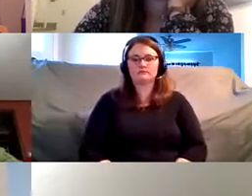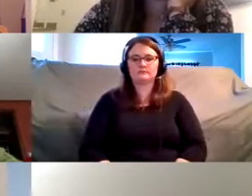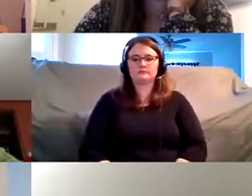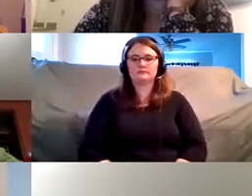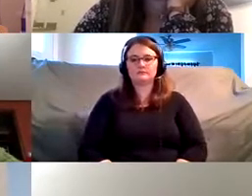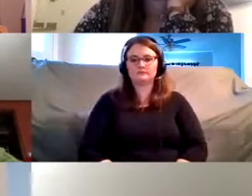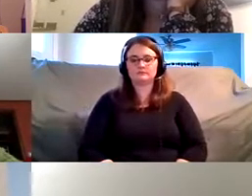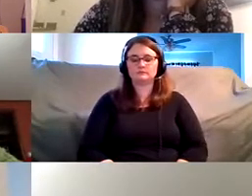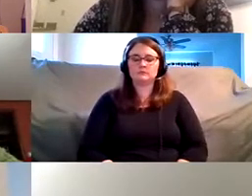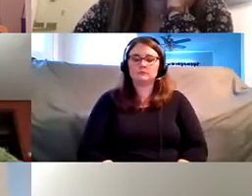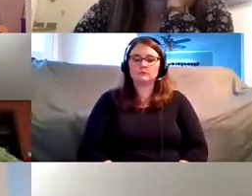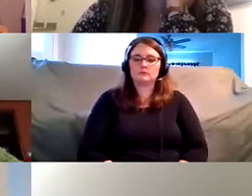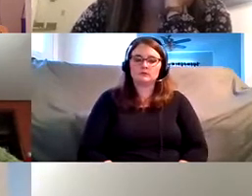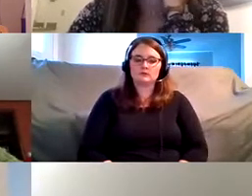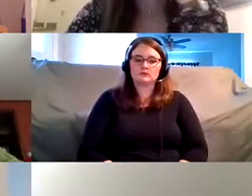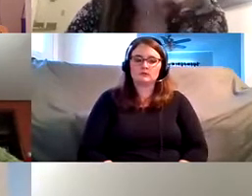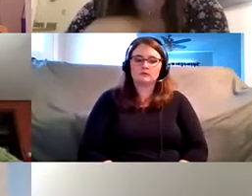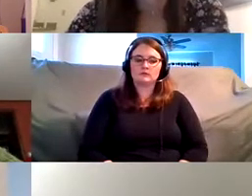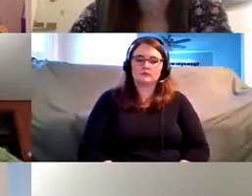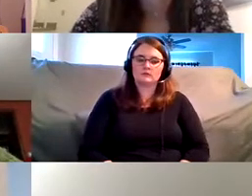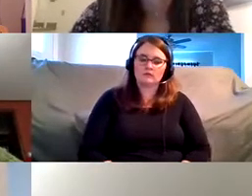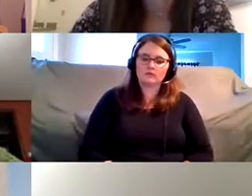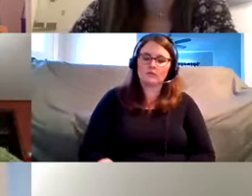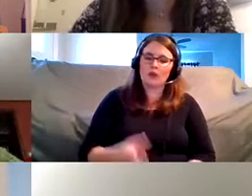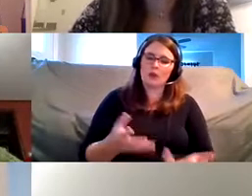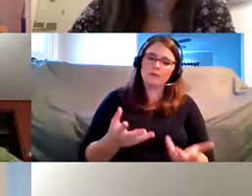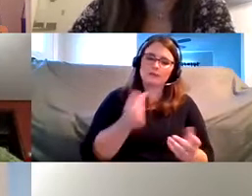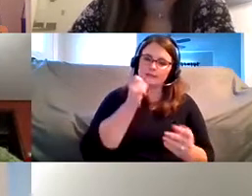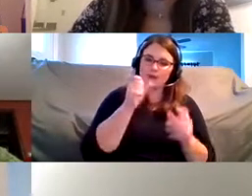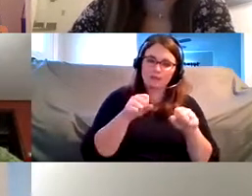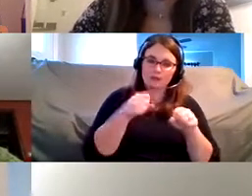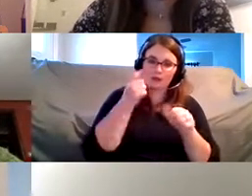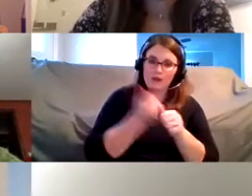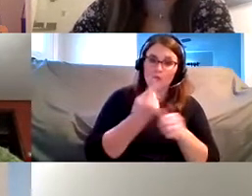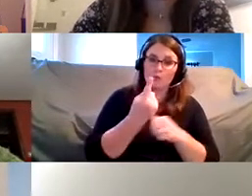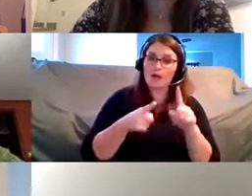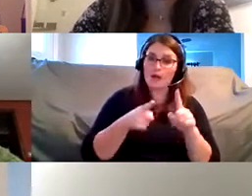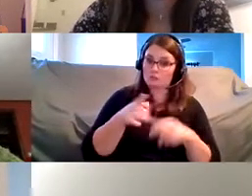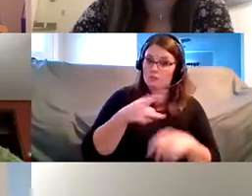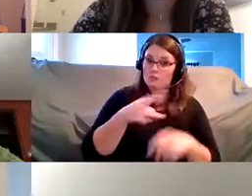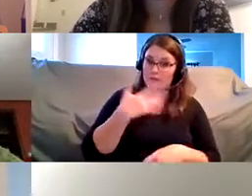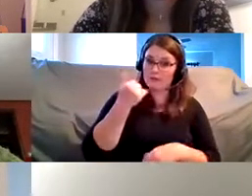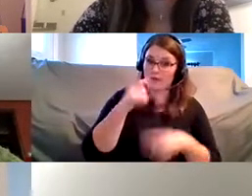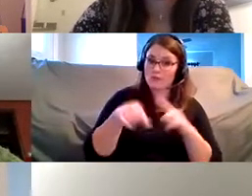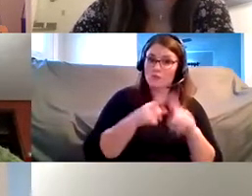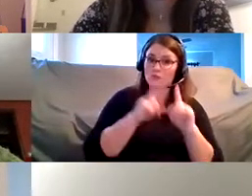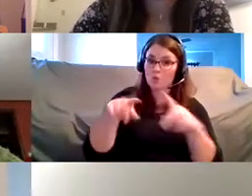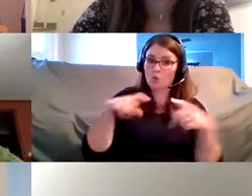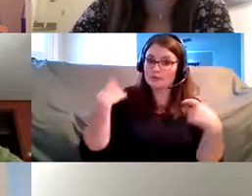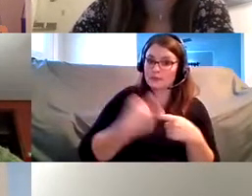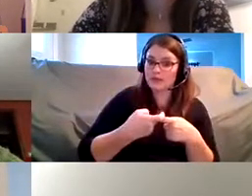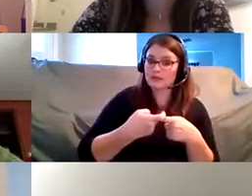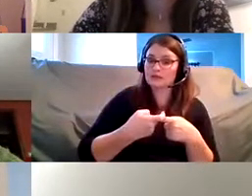Do you feel, and this is obviously not possible for everyone, but do you feel better when you go to Spain and you're not discriminated for